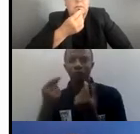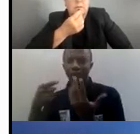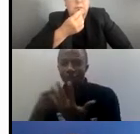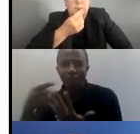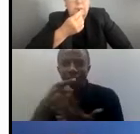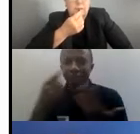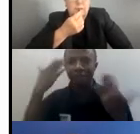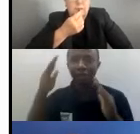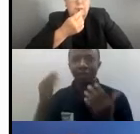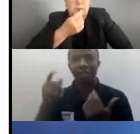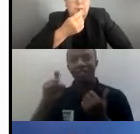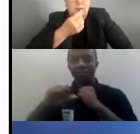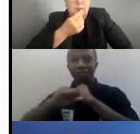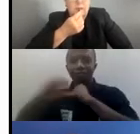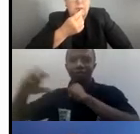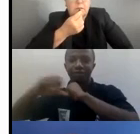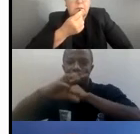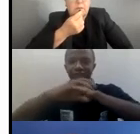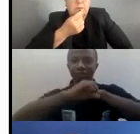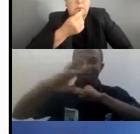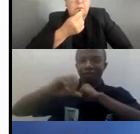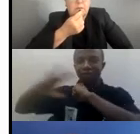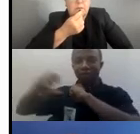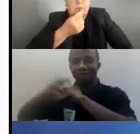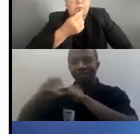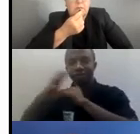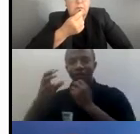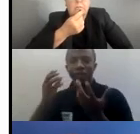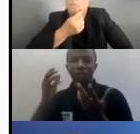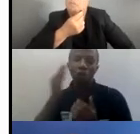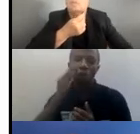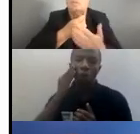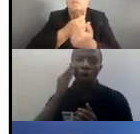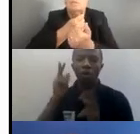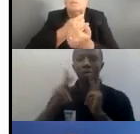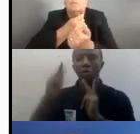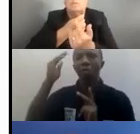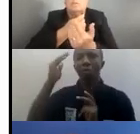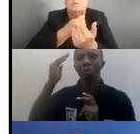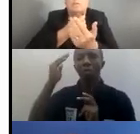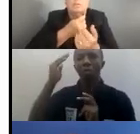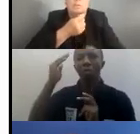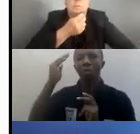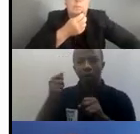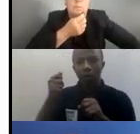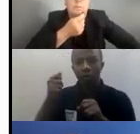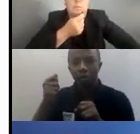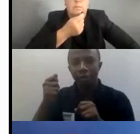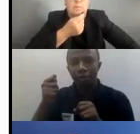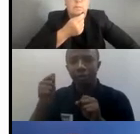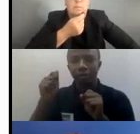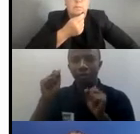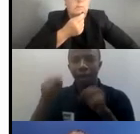operationalization of the HCT. 3, support IDEP with